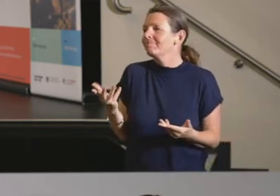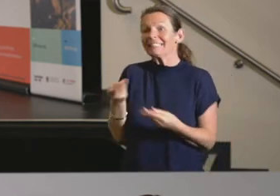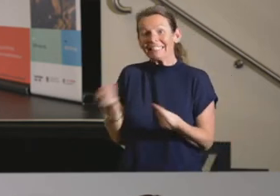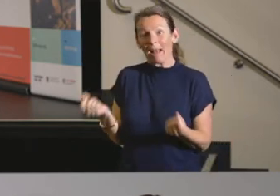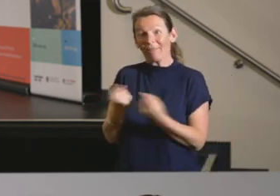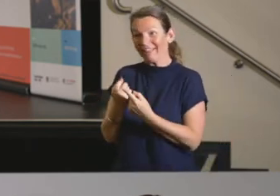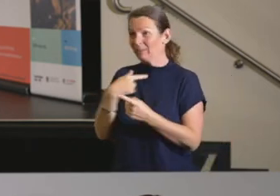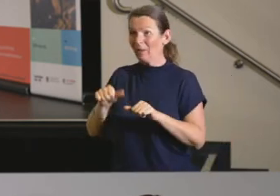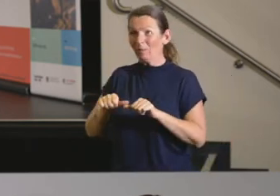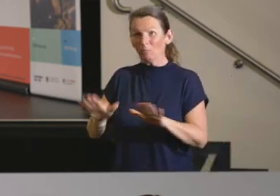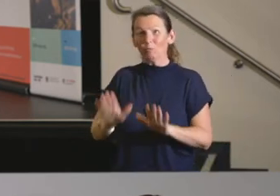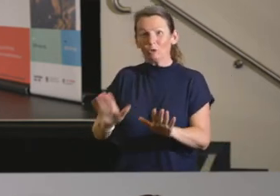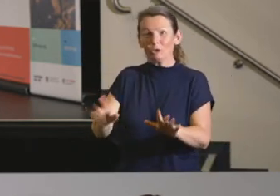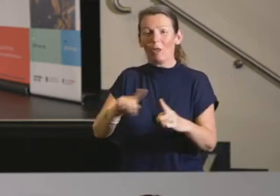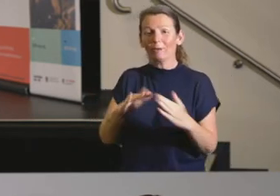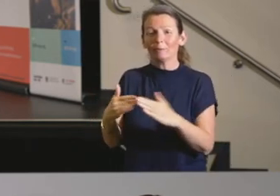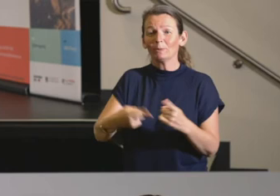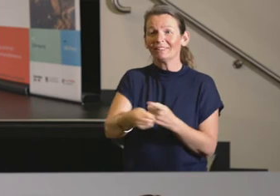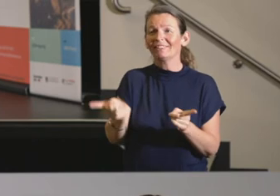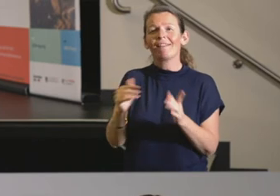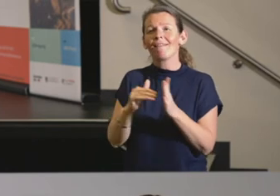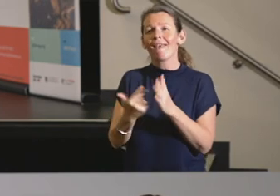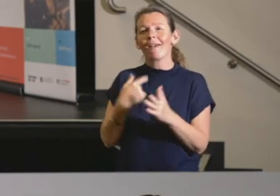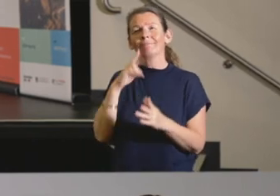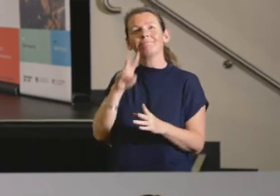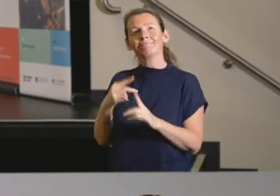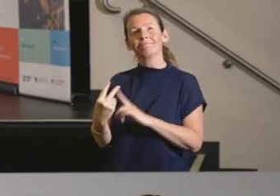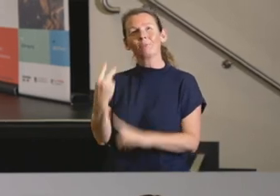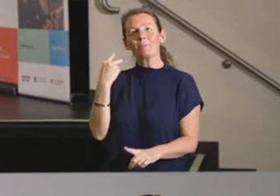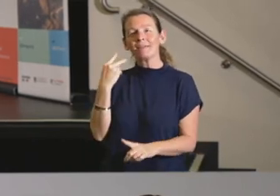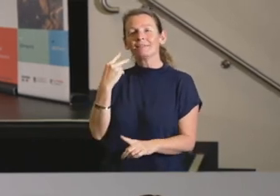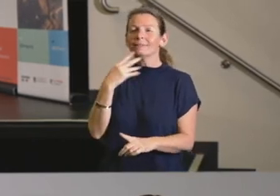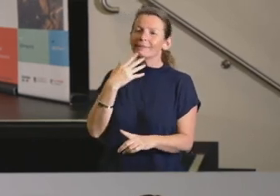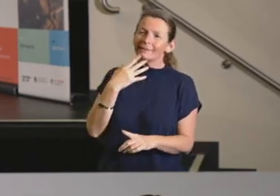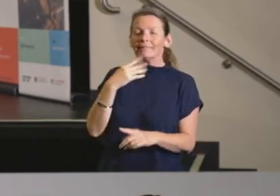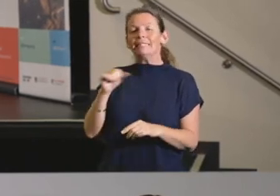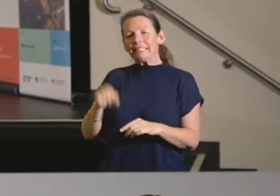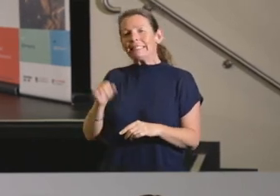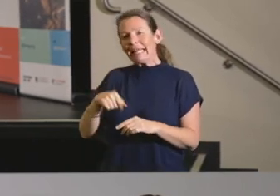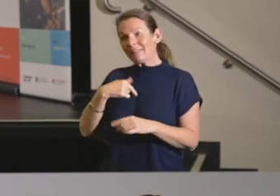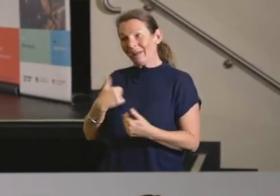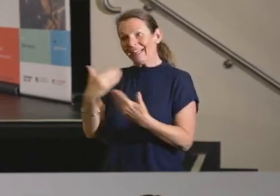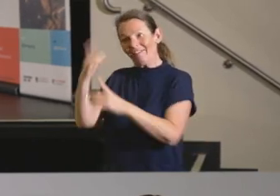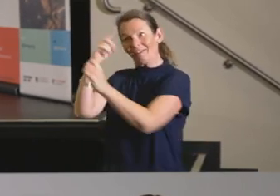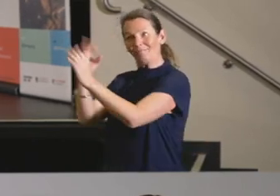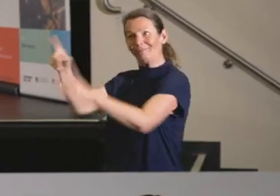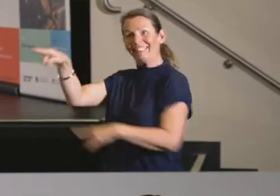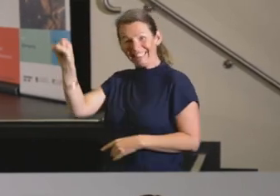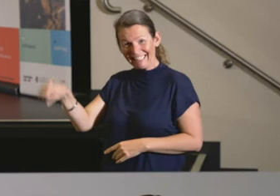our community. And I look back now, and whilst we were delivering this vision for a big new